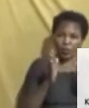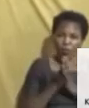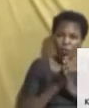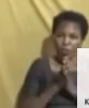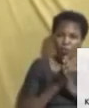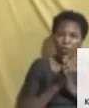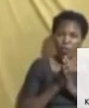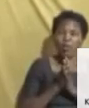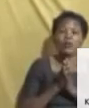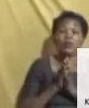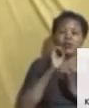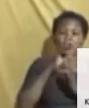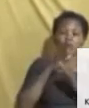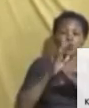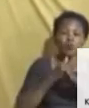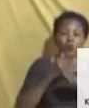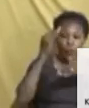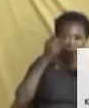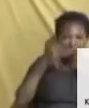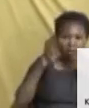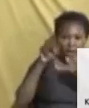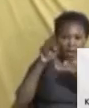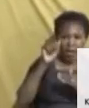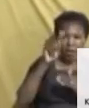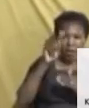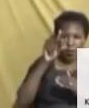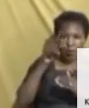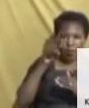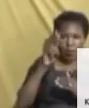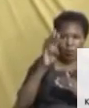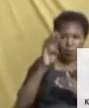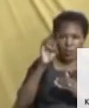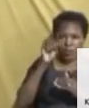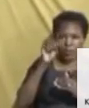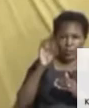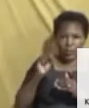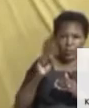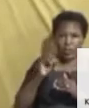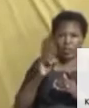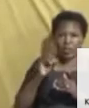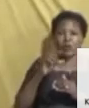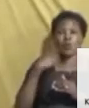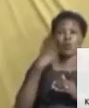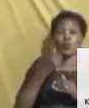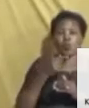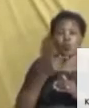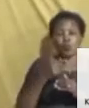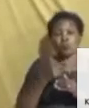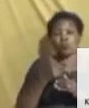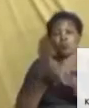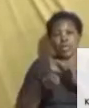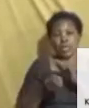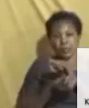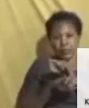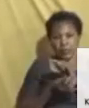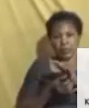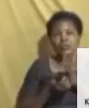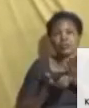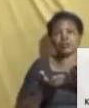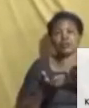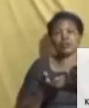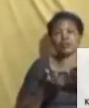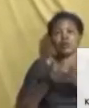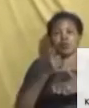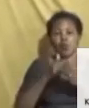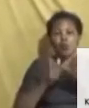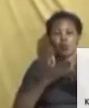from Professor Nobweze, who demystifies that which my colleagues